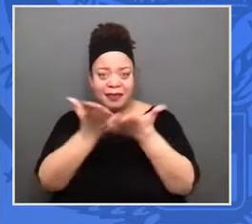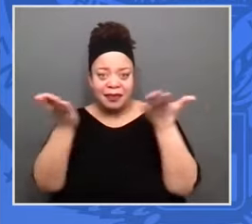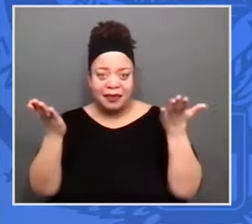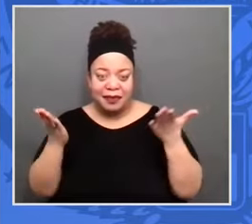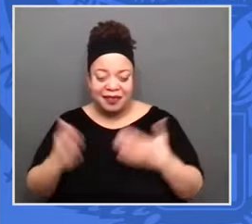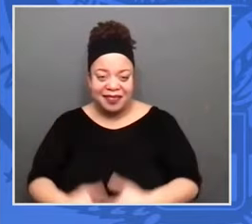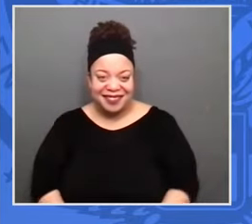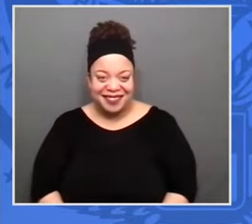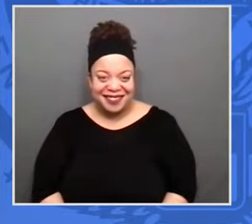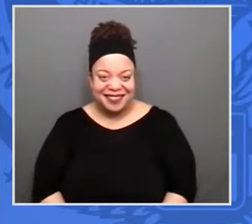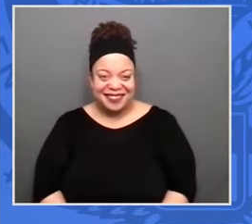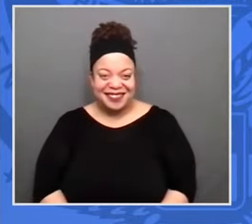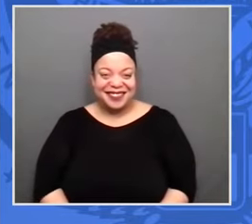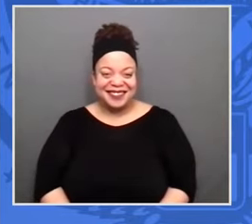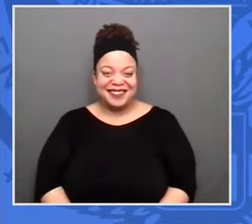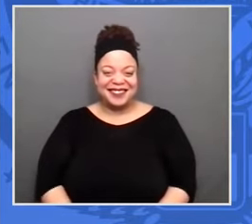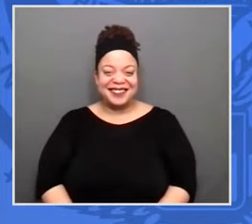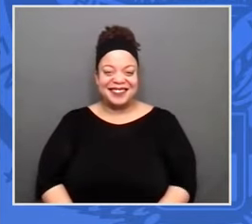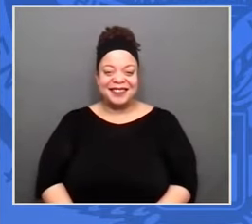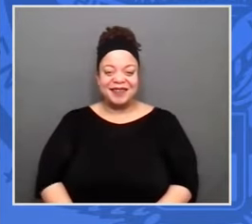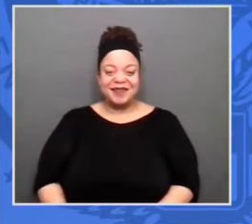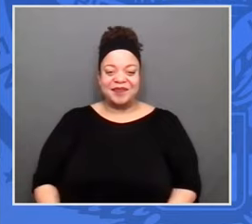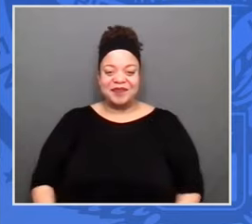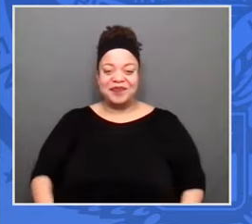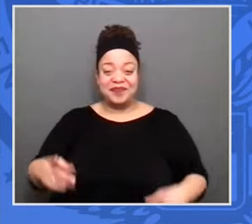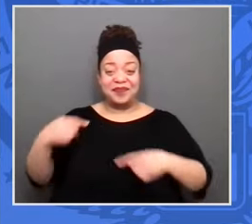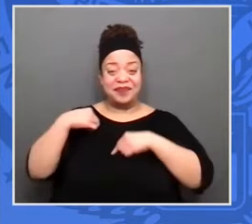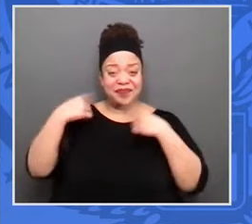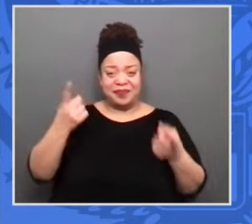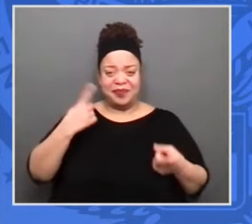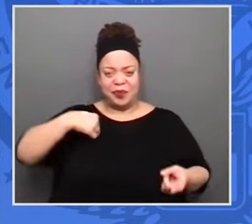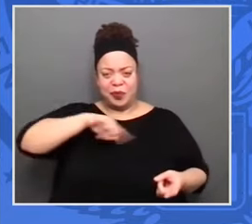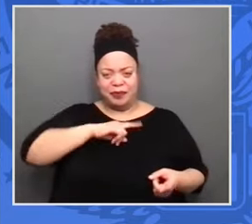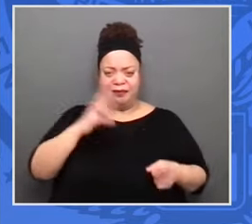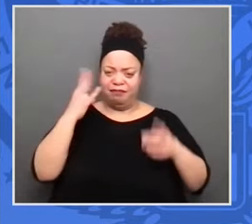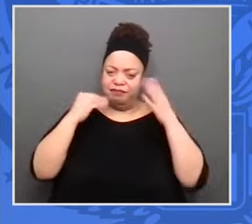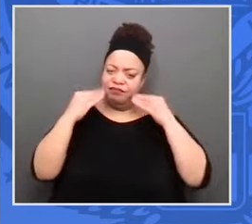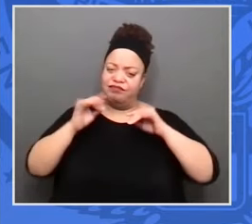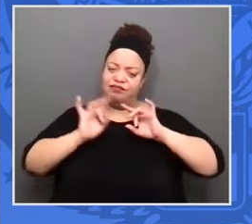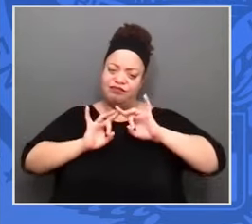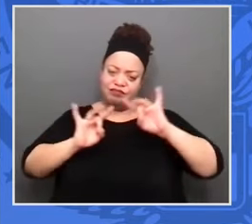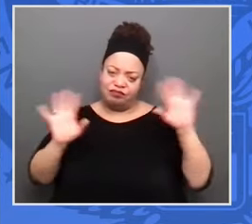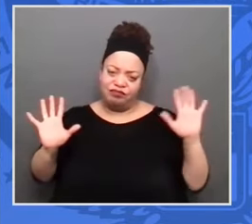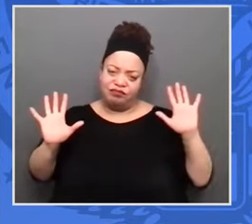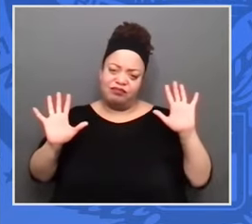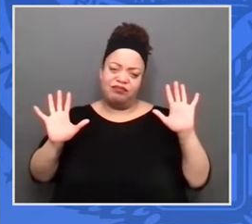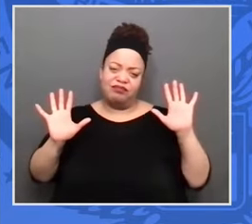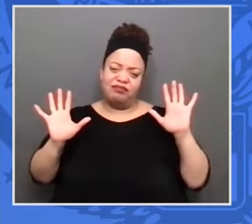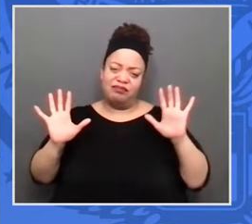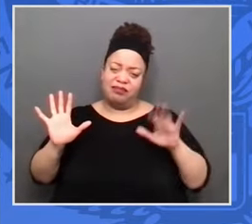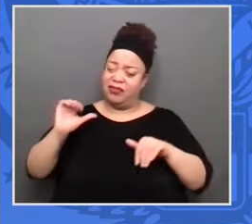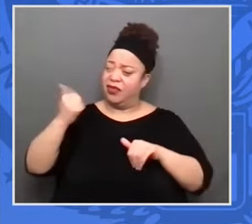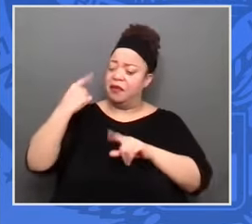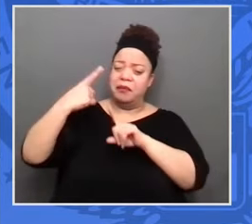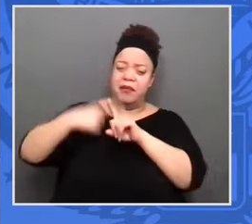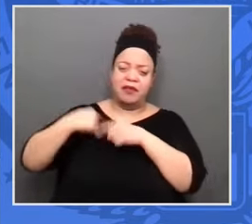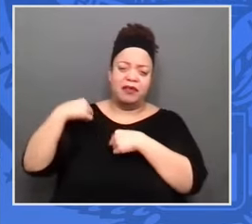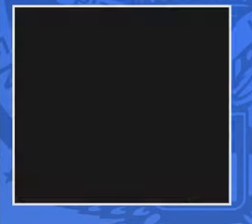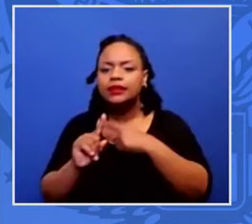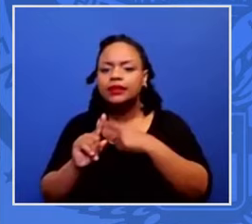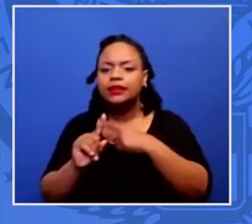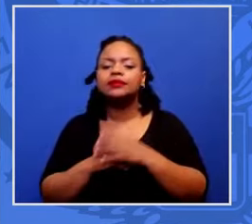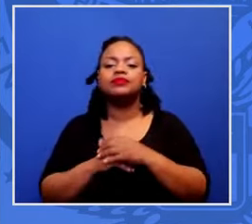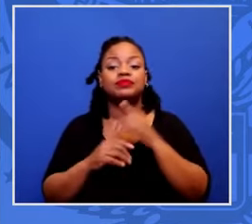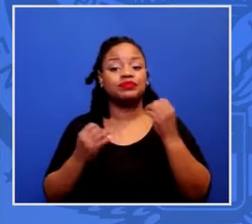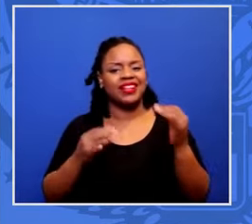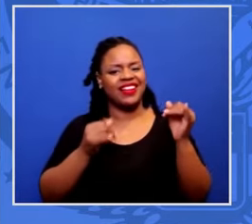We have been tested these last 10 months as individuals, families, and communities. But In